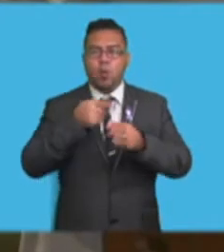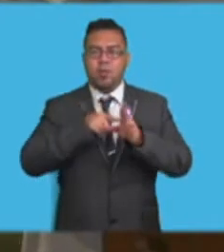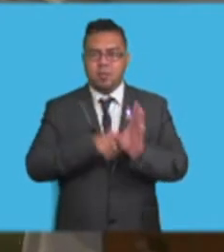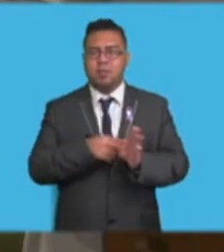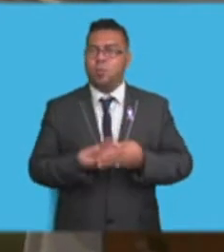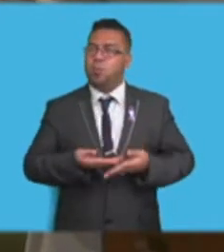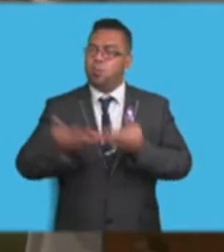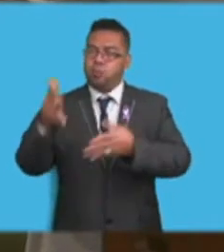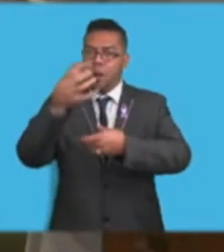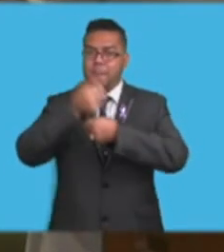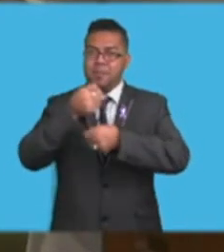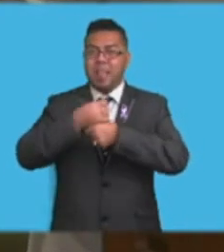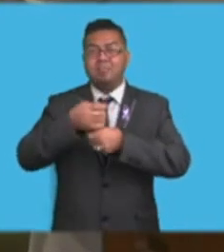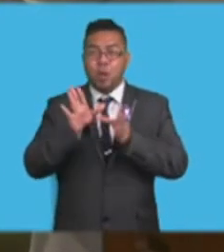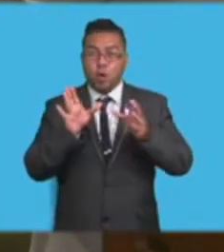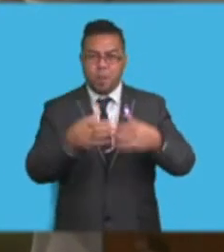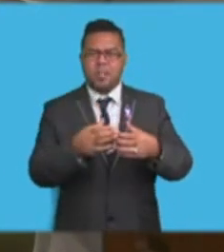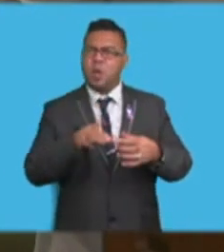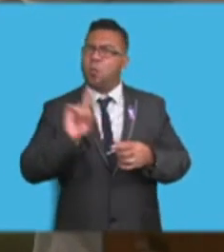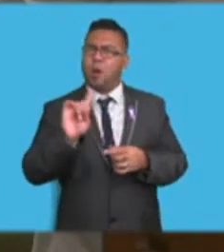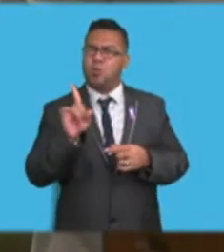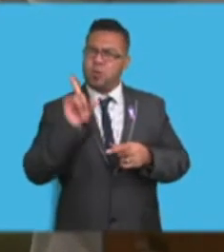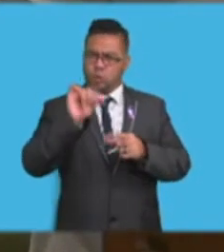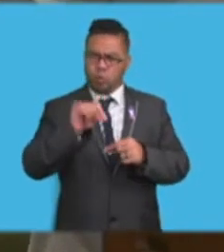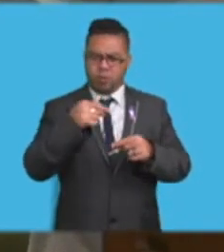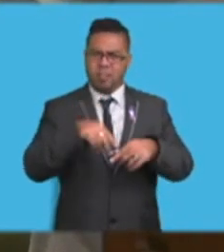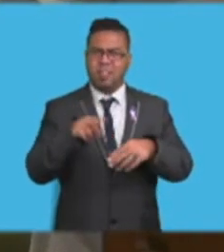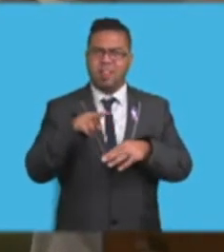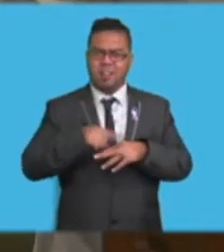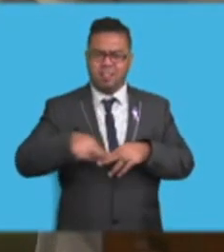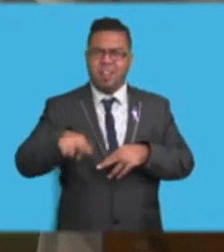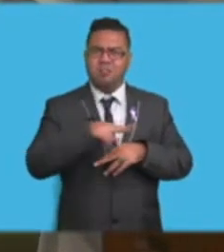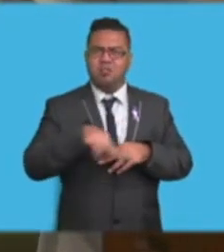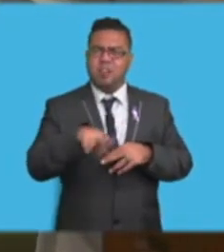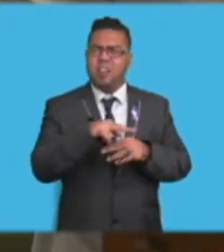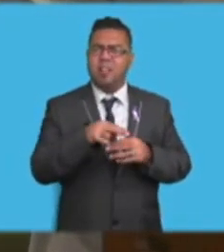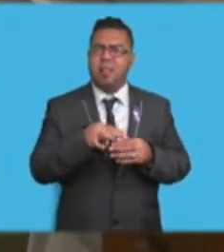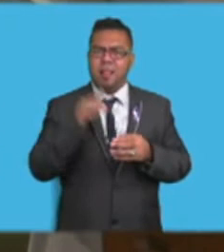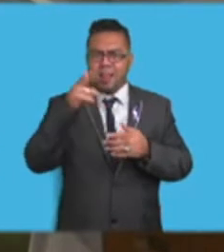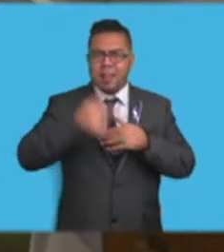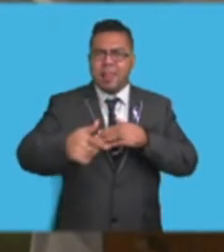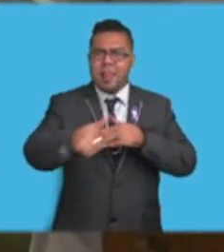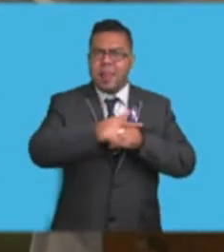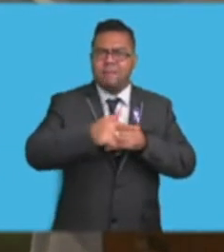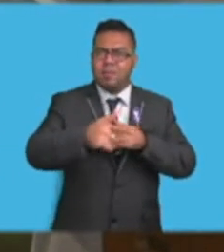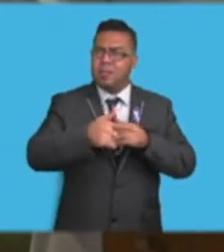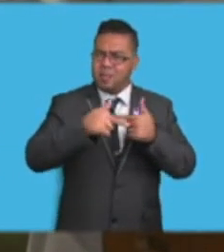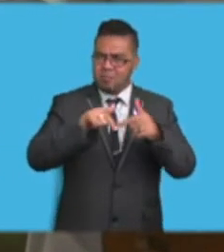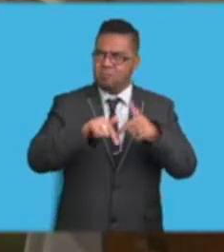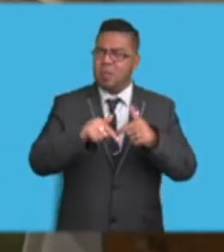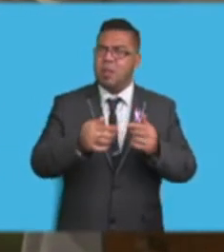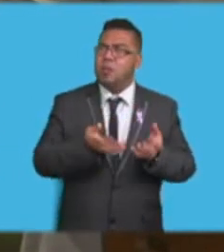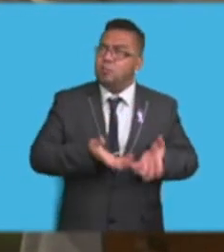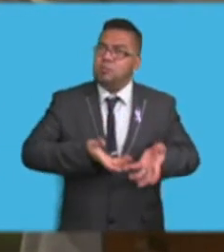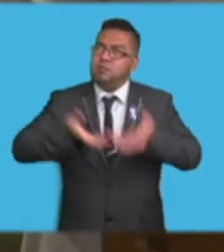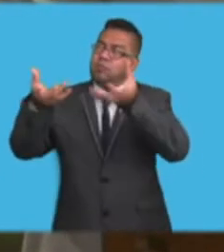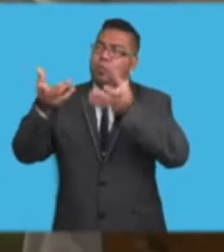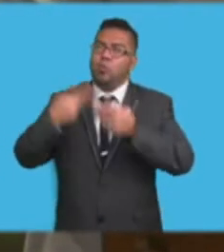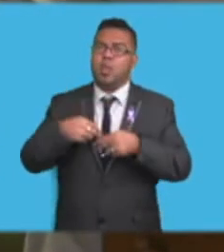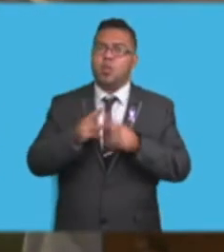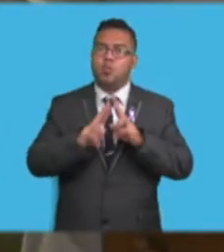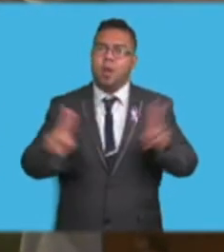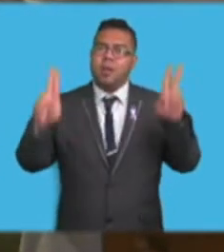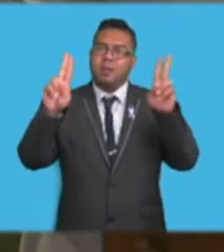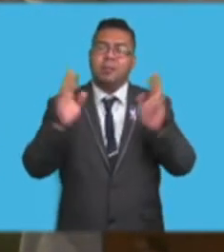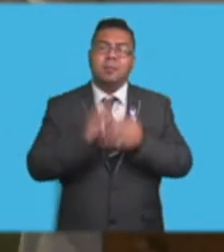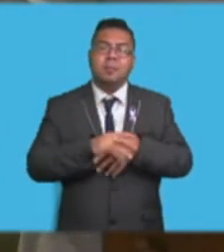update the committee of what we are doing on a national level to fulfill the provisions of the convention. On 23rd